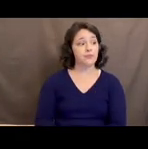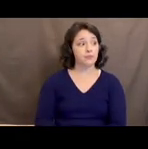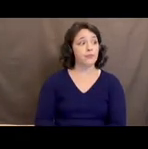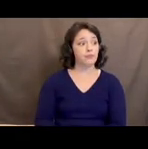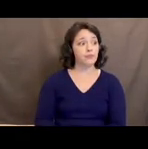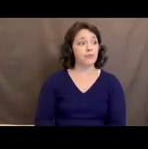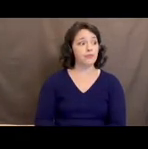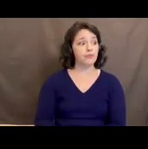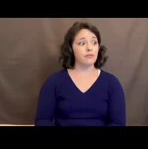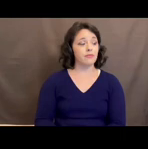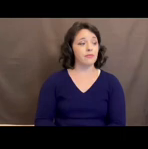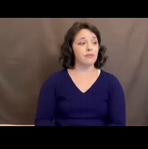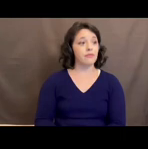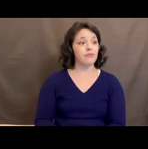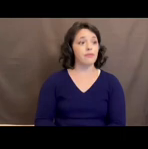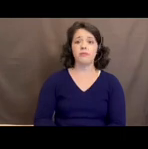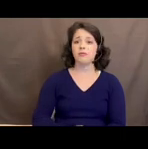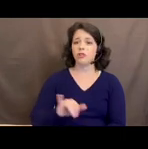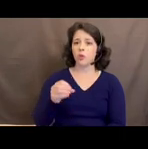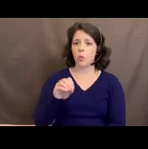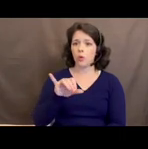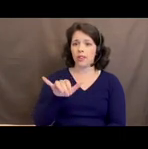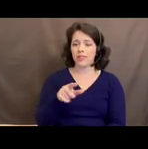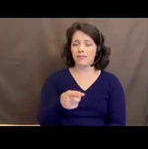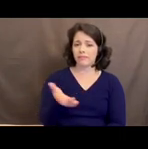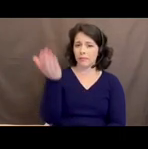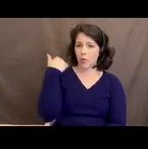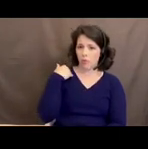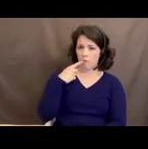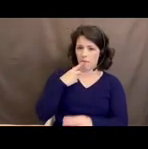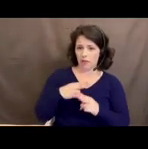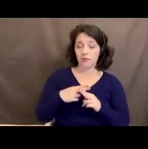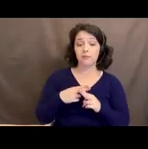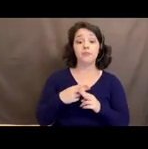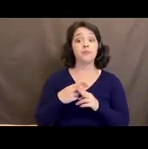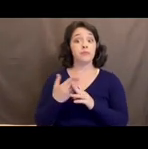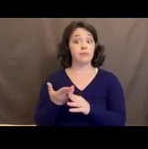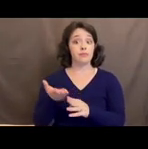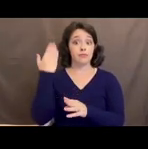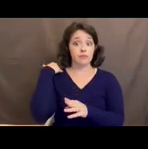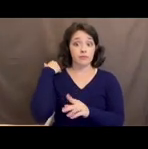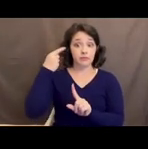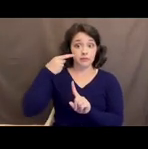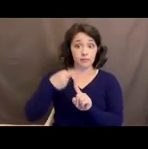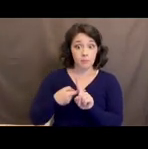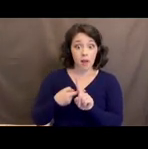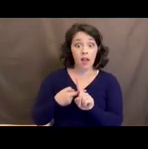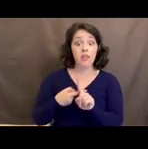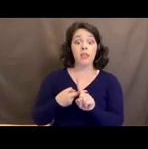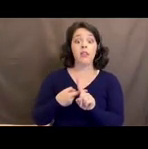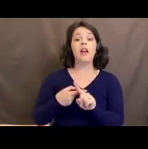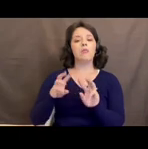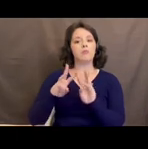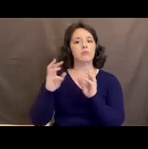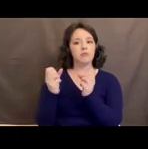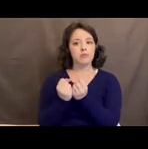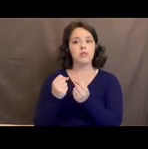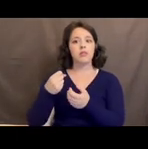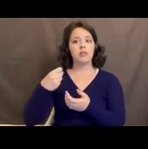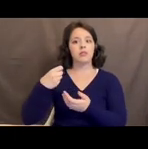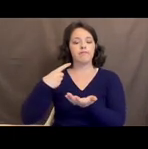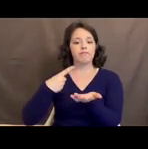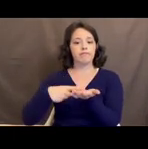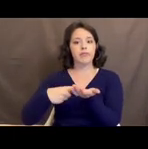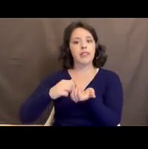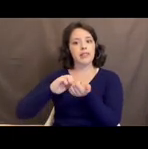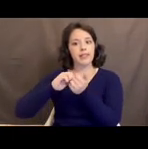So as Jody spoke about a little bit earlier, last month we did talk about the two ways to set up an ABLE